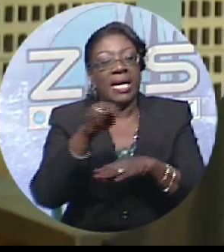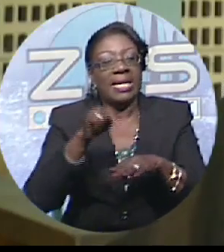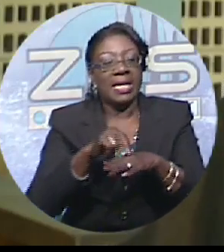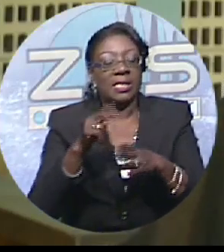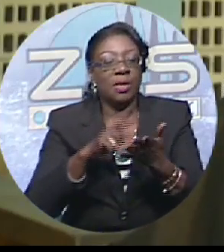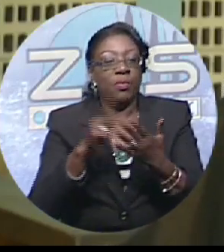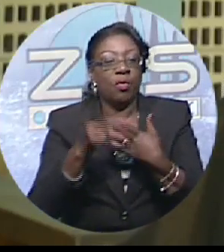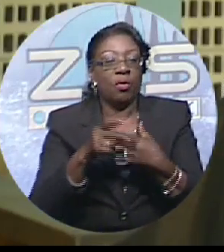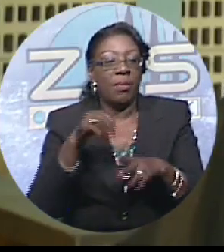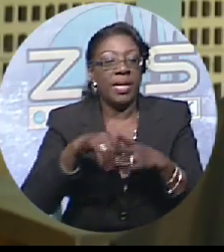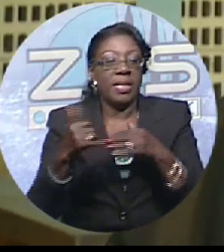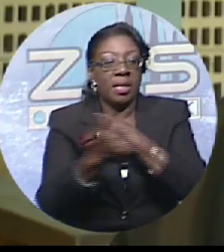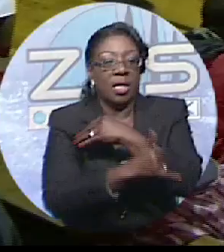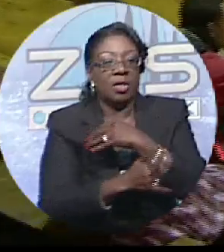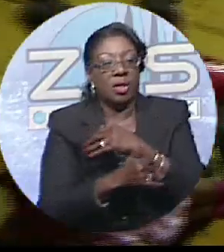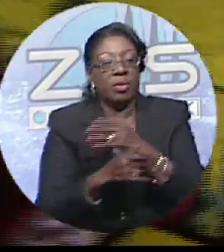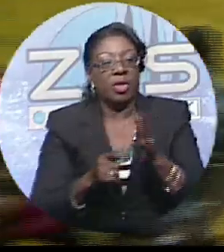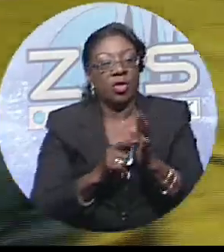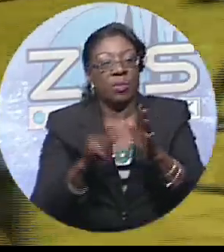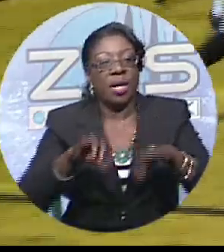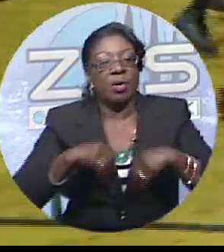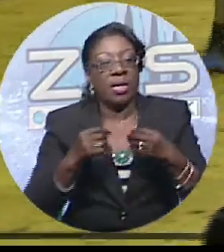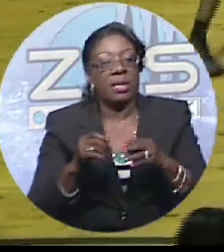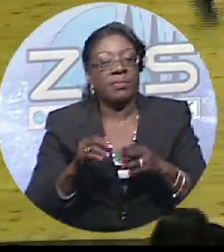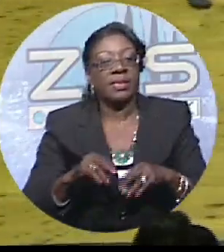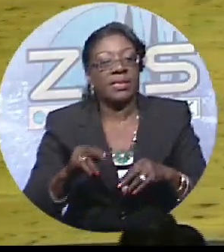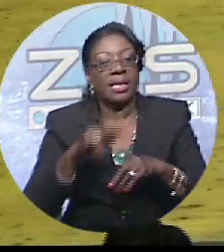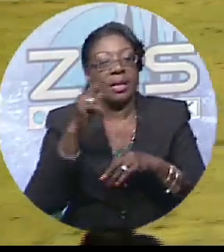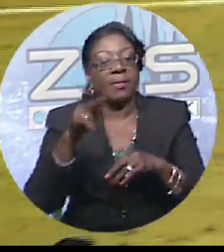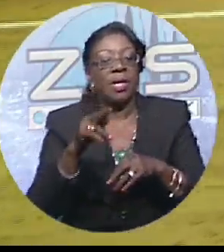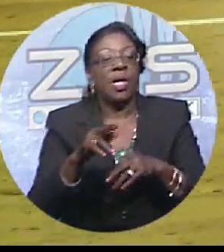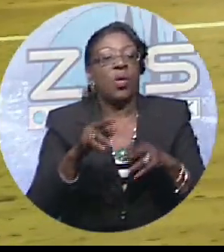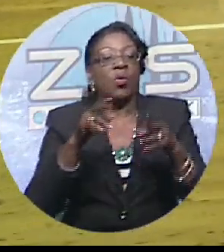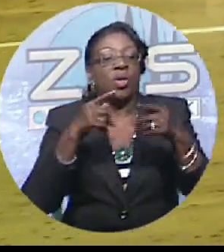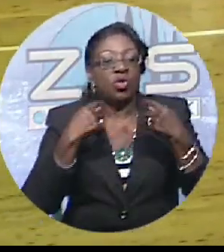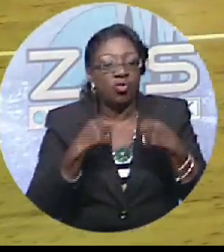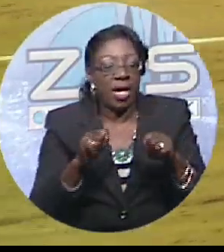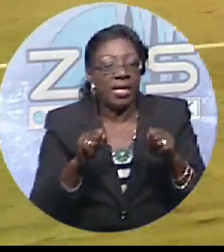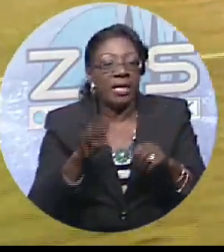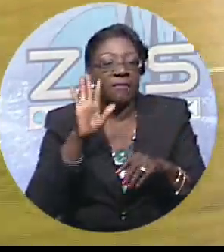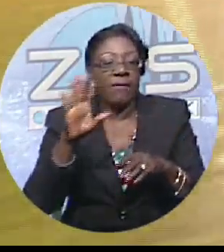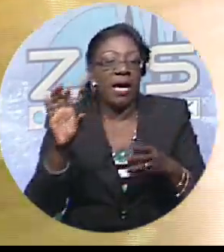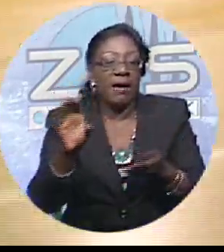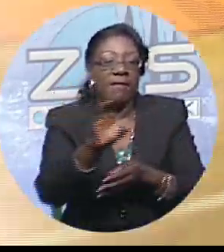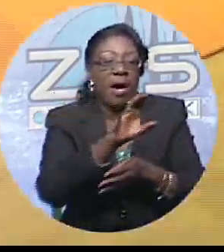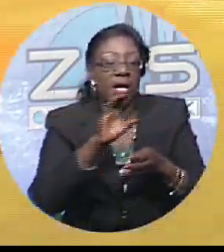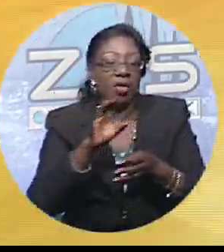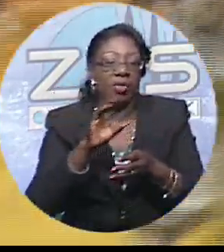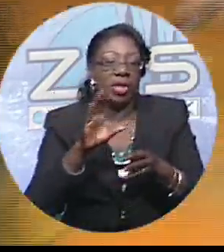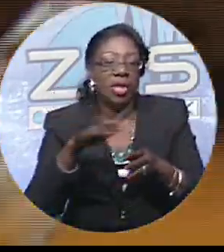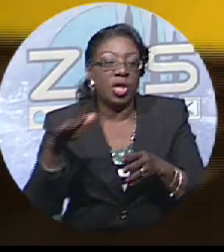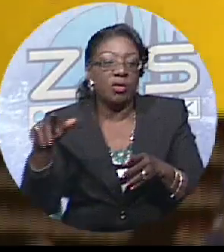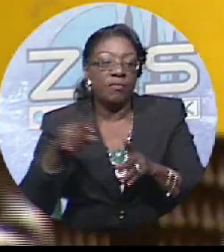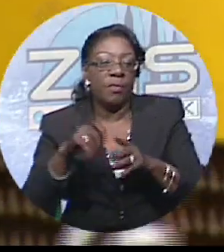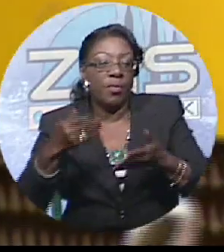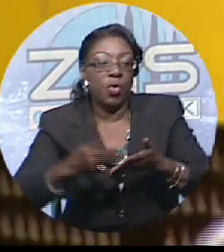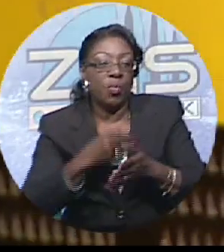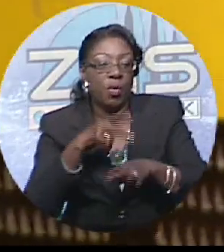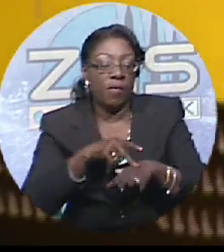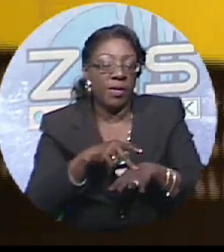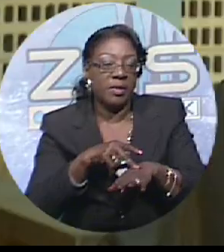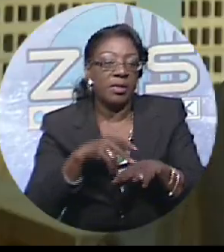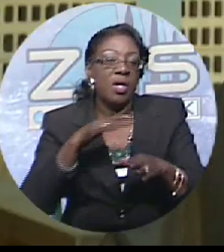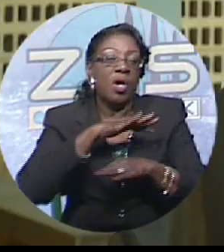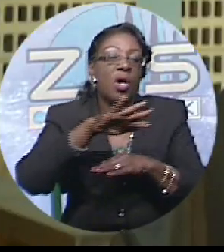want to show them how it should be set up. And so we are trying to get 500 kids from New Providence to be a part of that program. And we want all